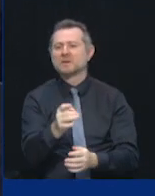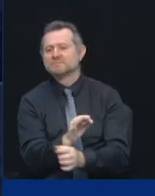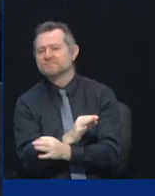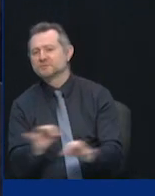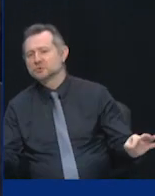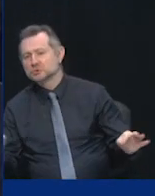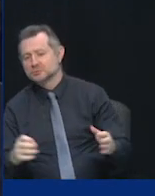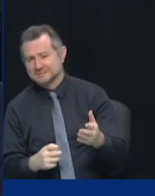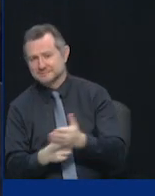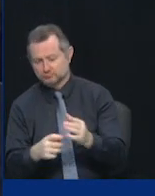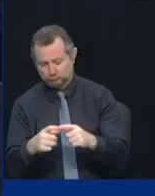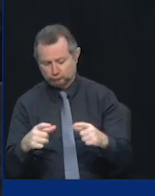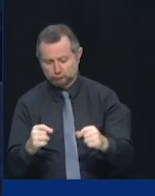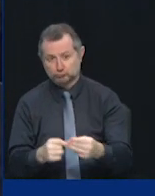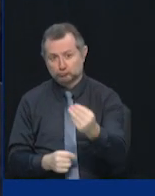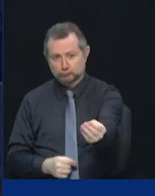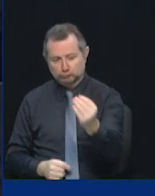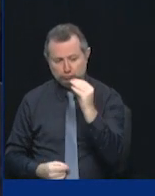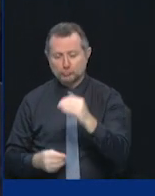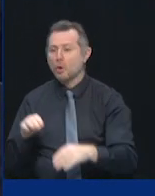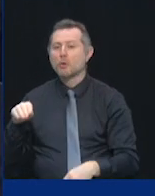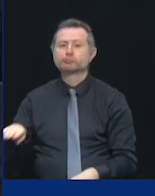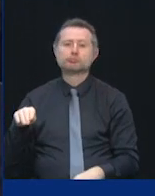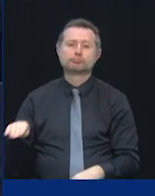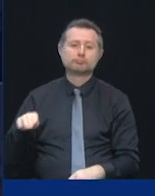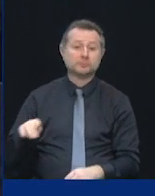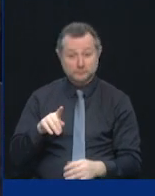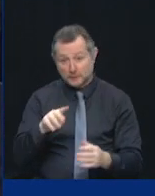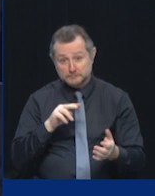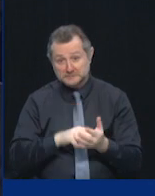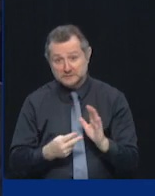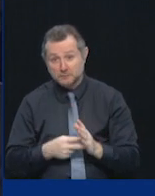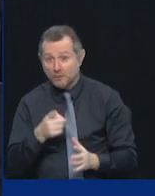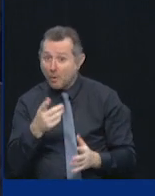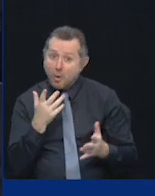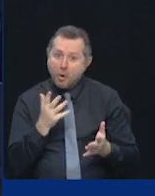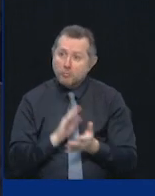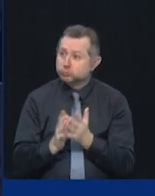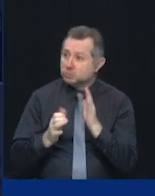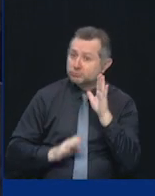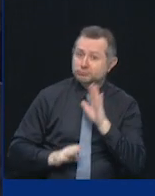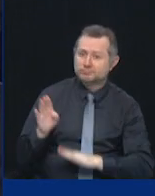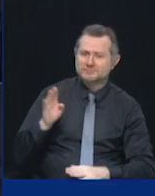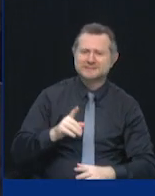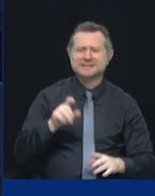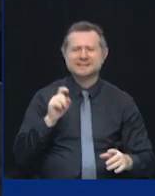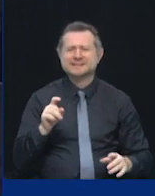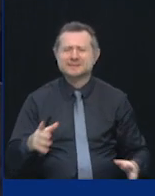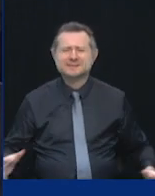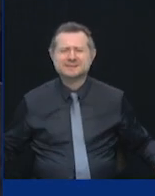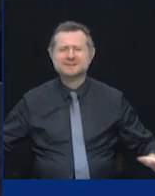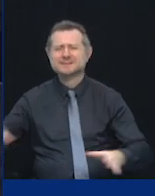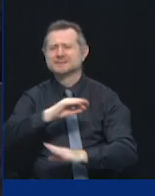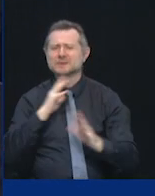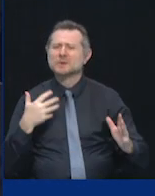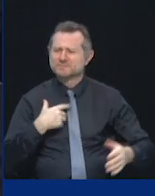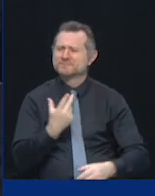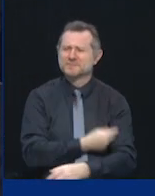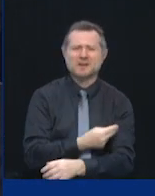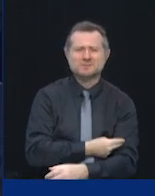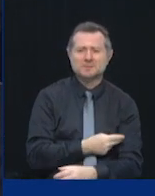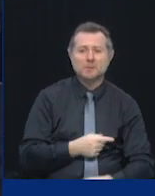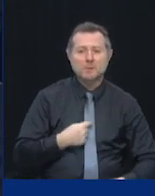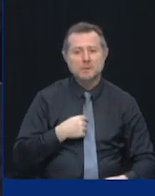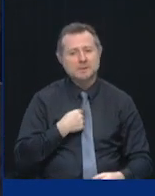said. If the region is really going to recover, we need as many people as possible to get the vaccine. Safety from COVID and safety